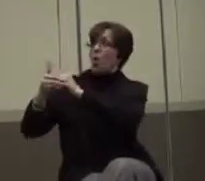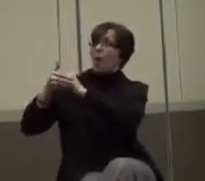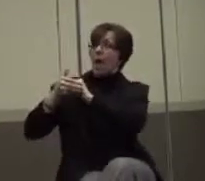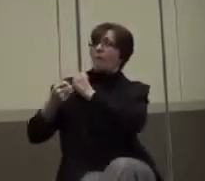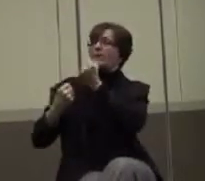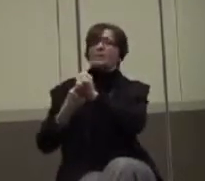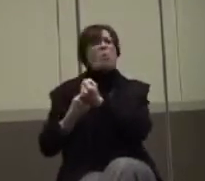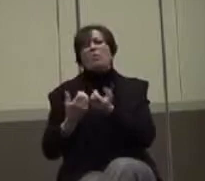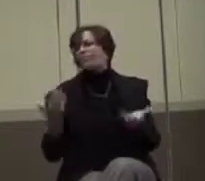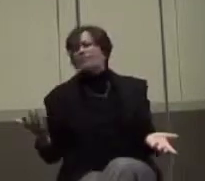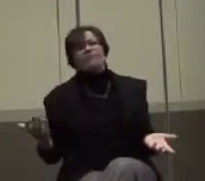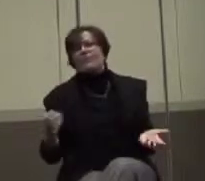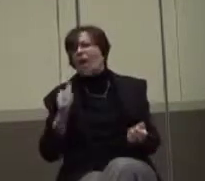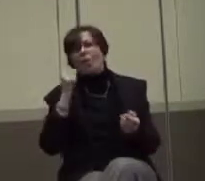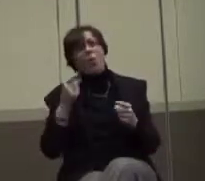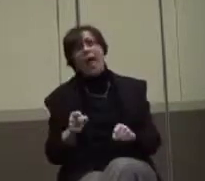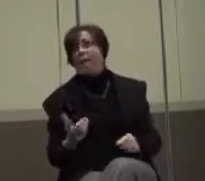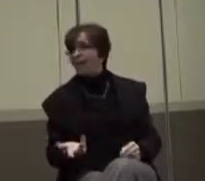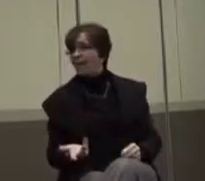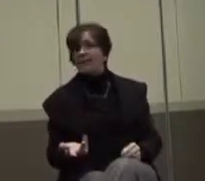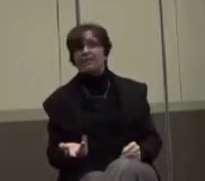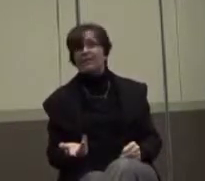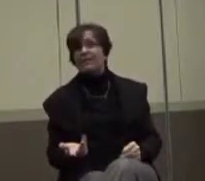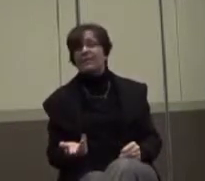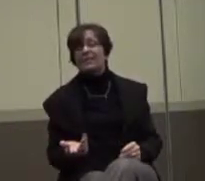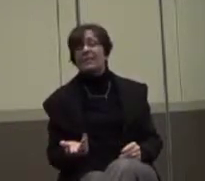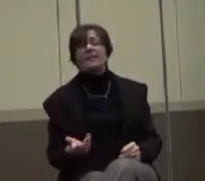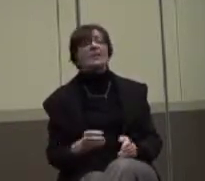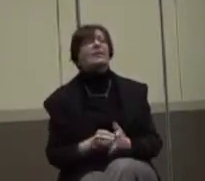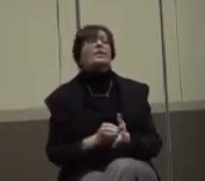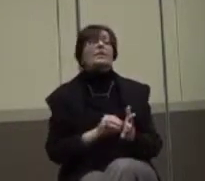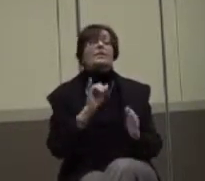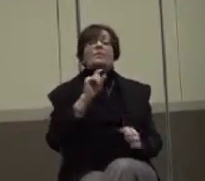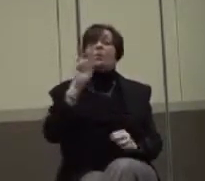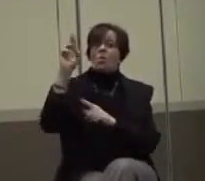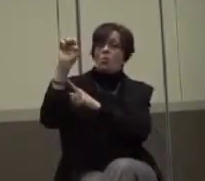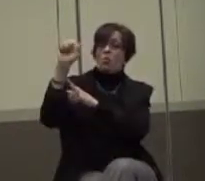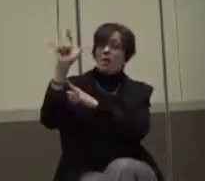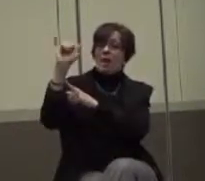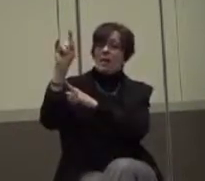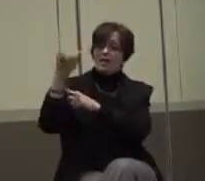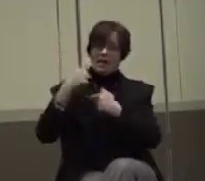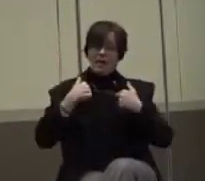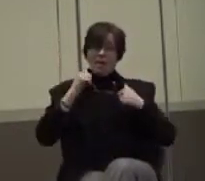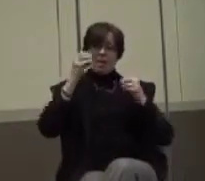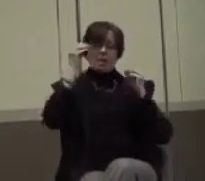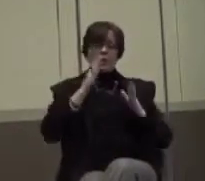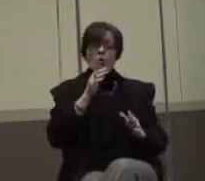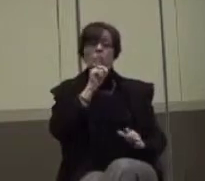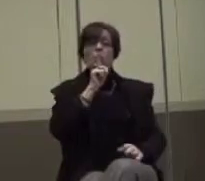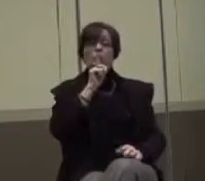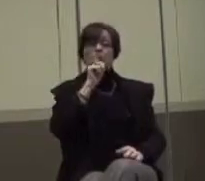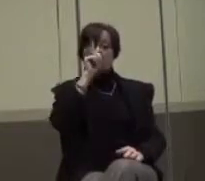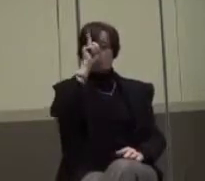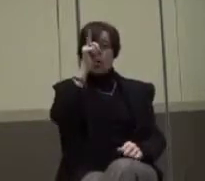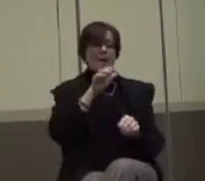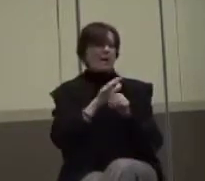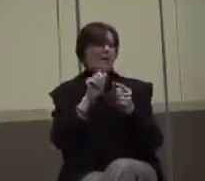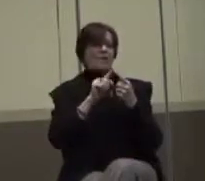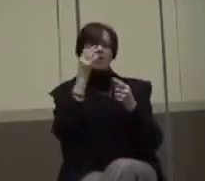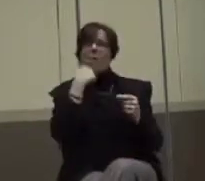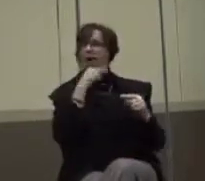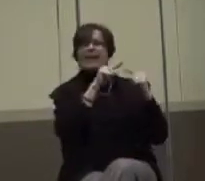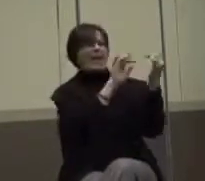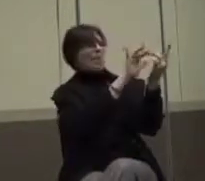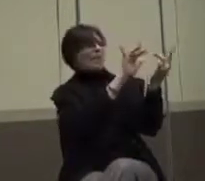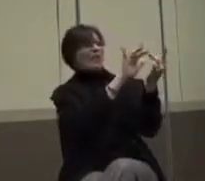happen. And then the reality becomes, am I a teacher who's bright enough to know I can't reach this kid?